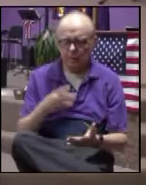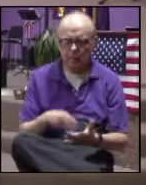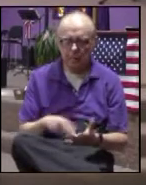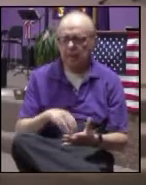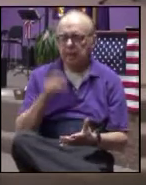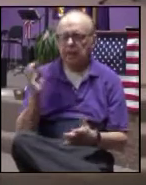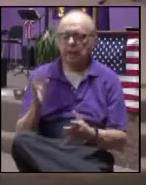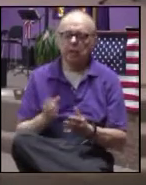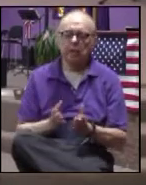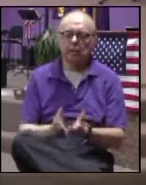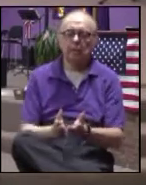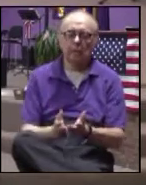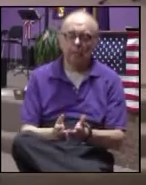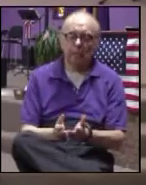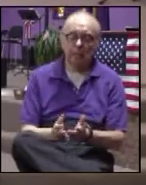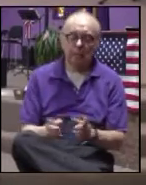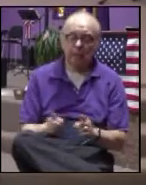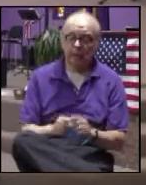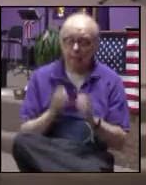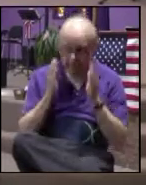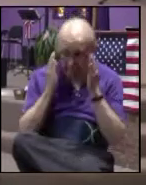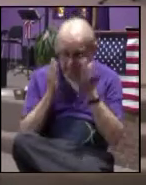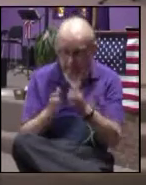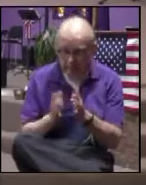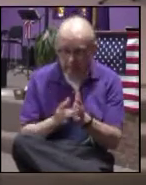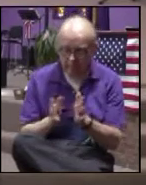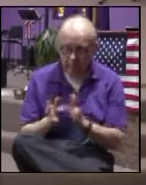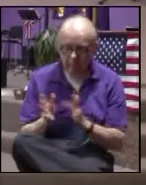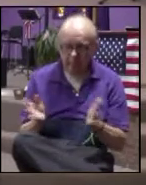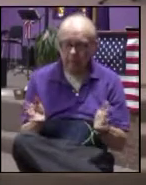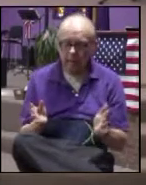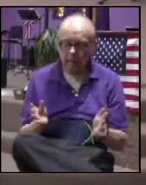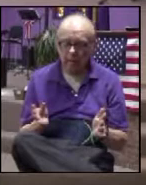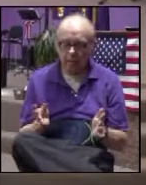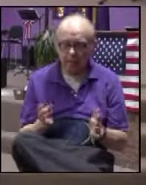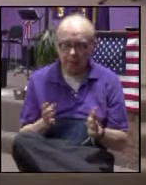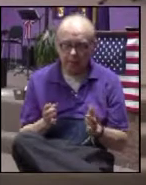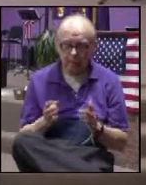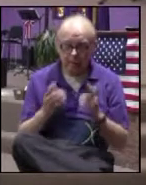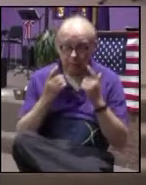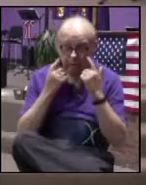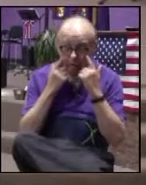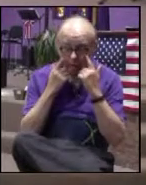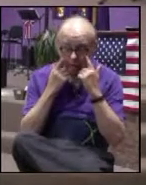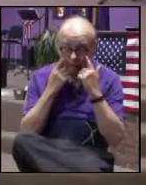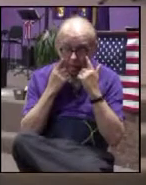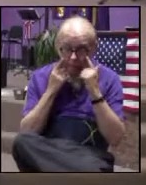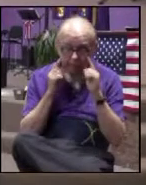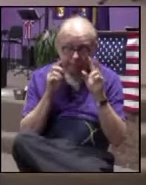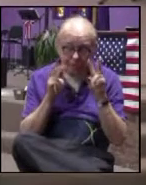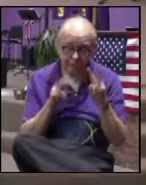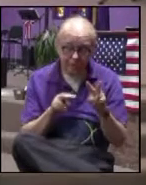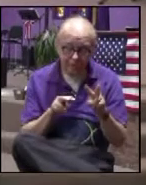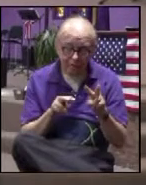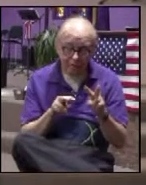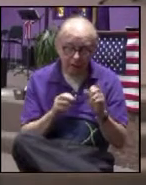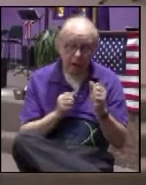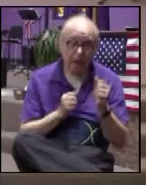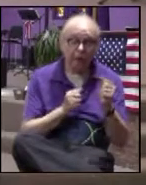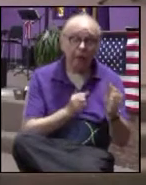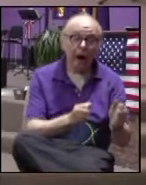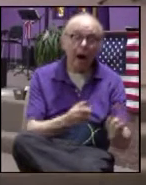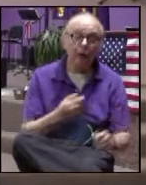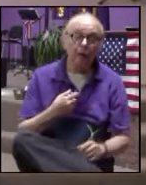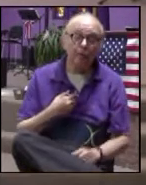just like they're mesmerized. Jesus has got these real wide eyes that are saying, follow